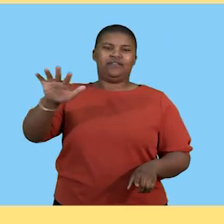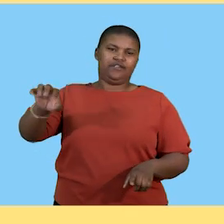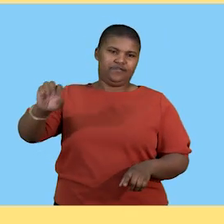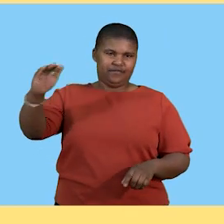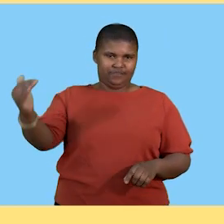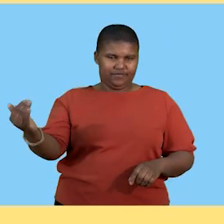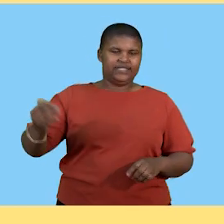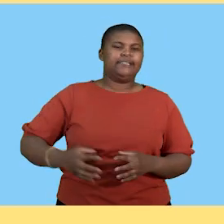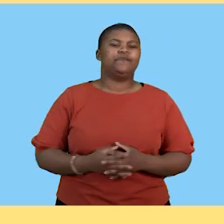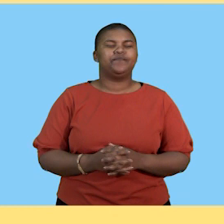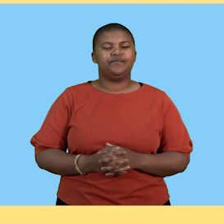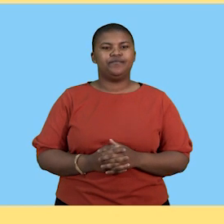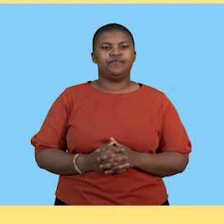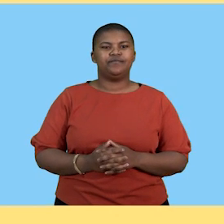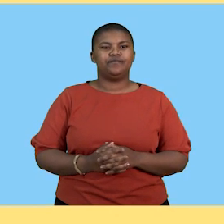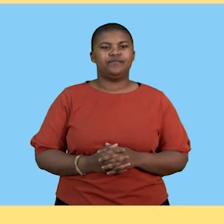1,850. Plus